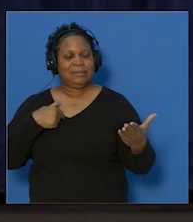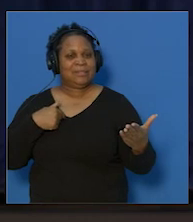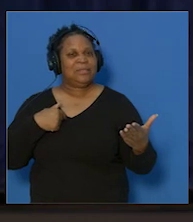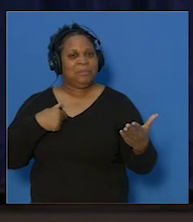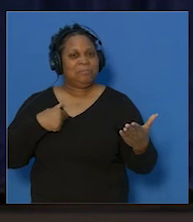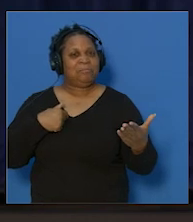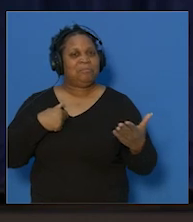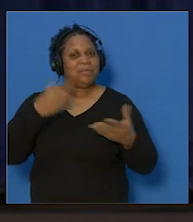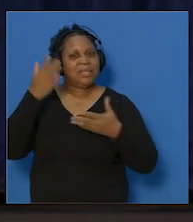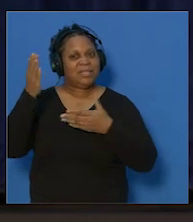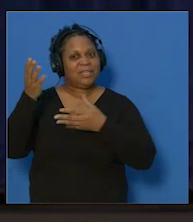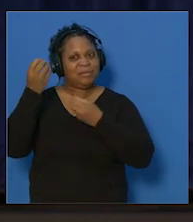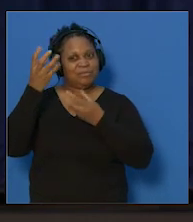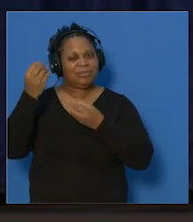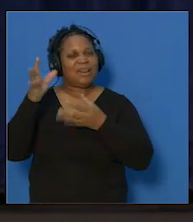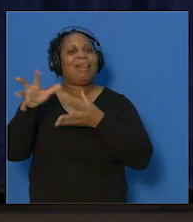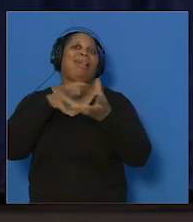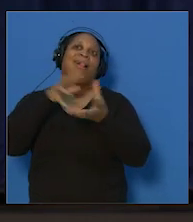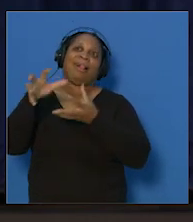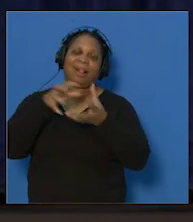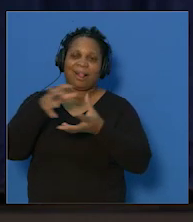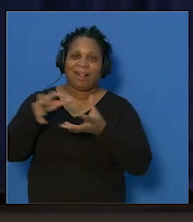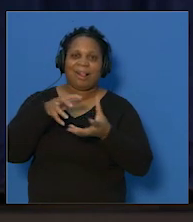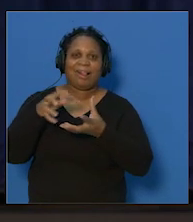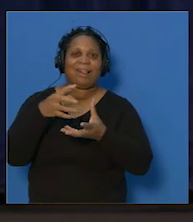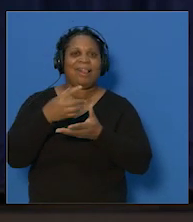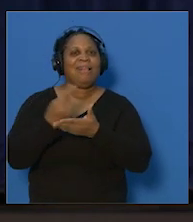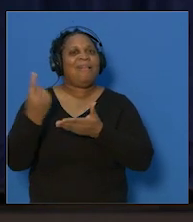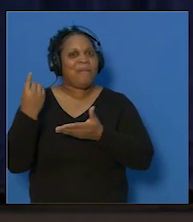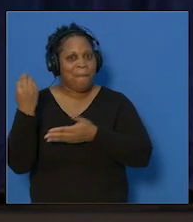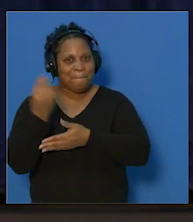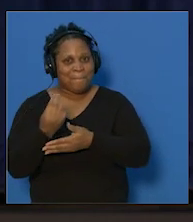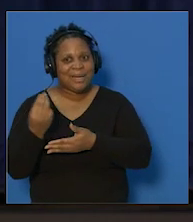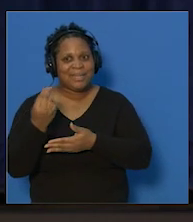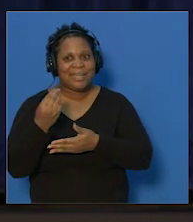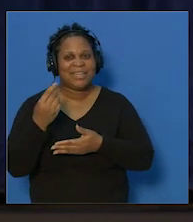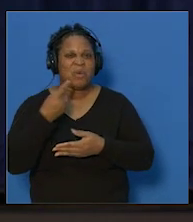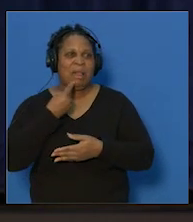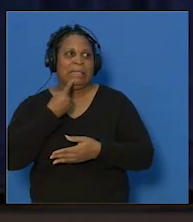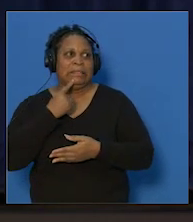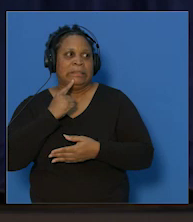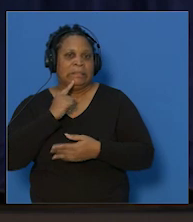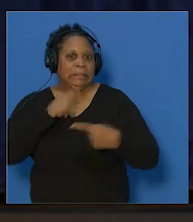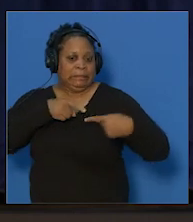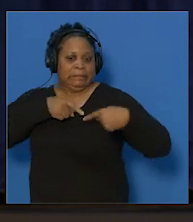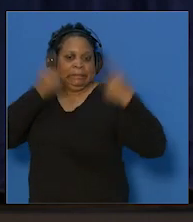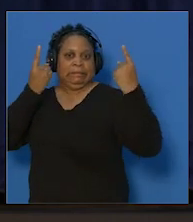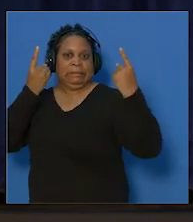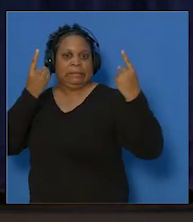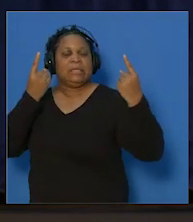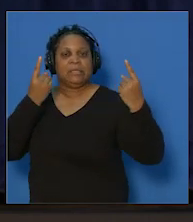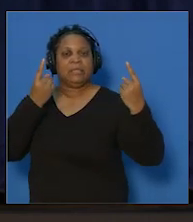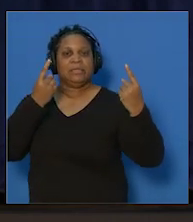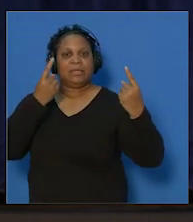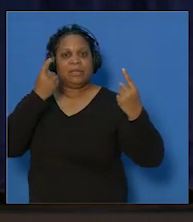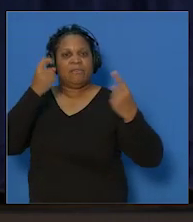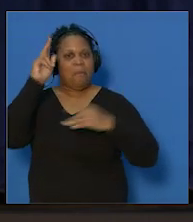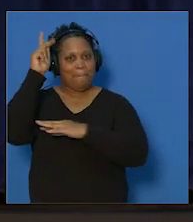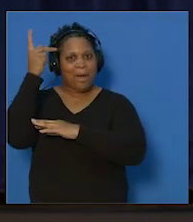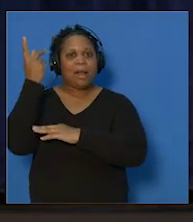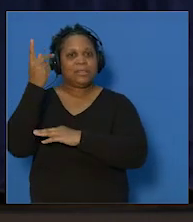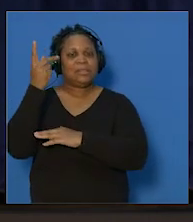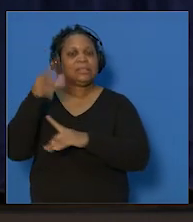few laughs on Monday because we have been bitter political rivals on the front line of